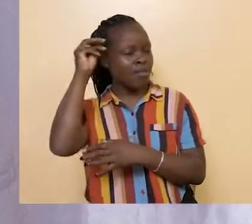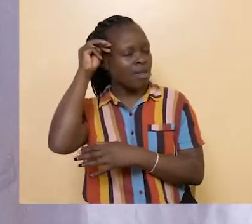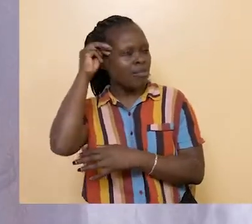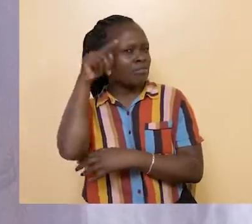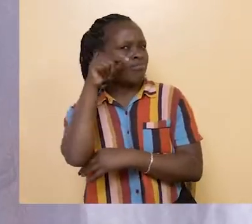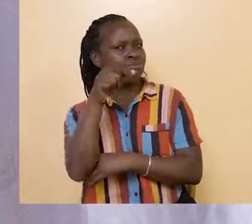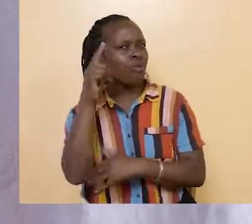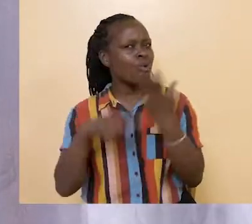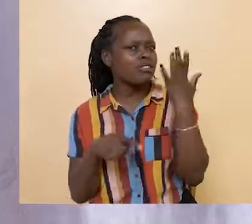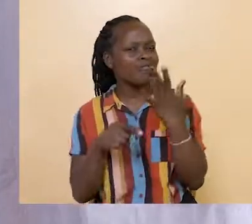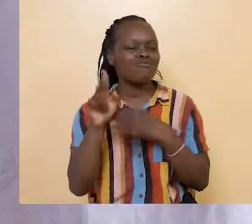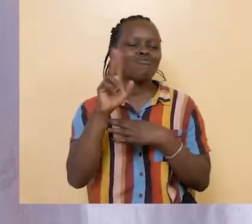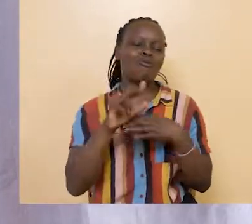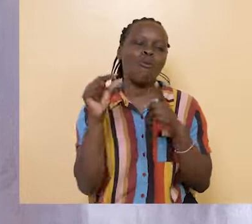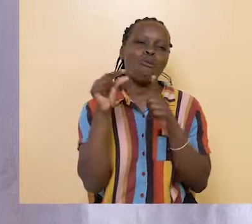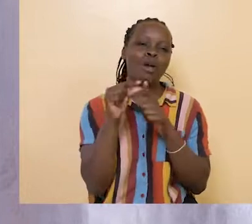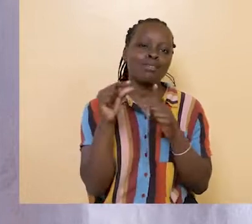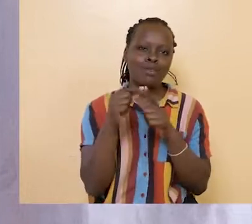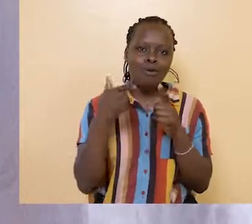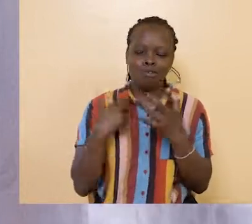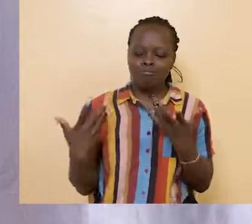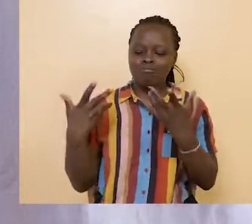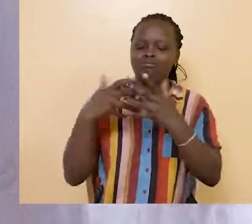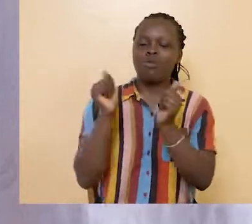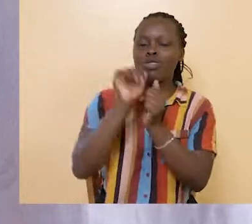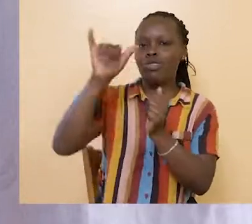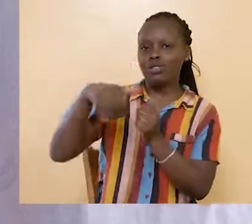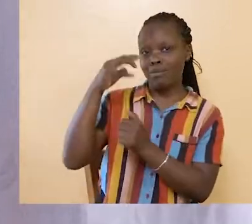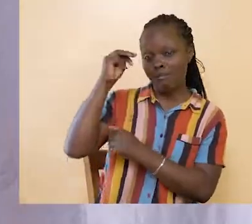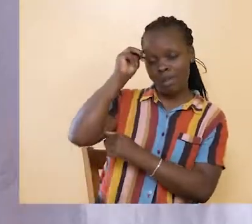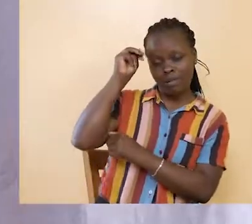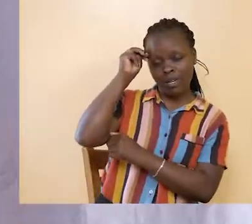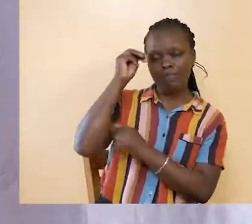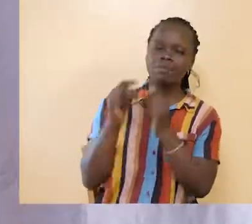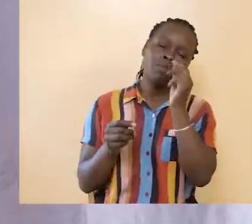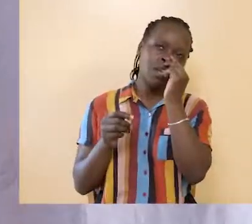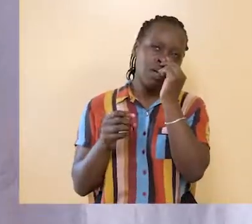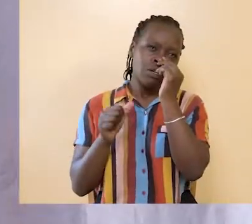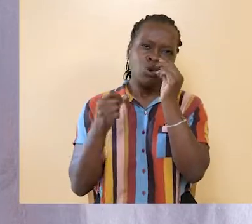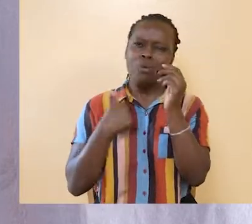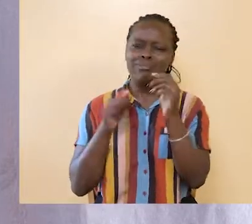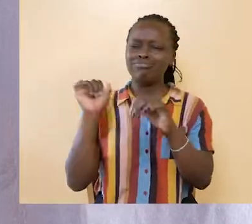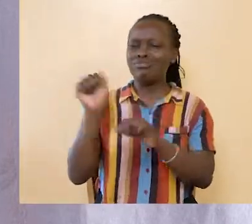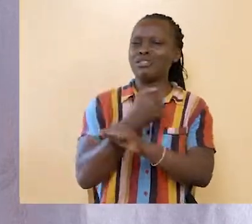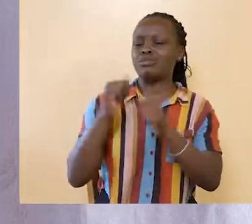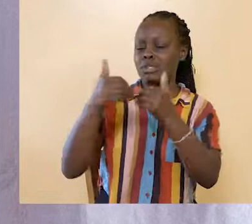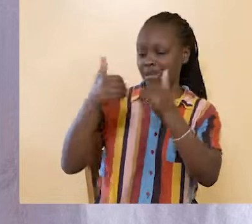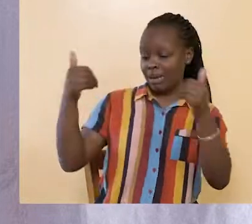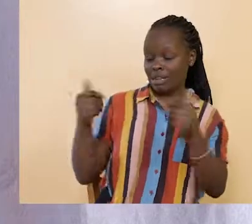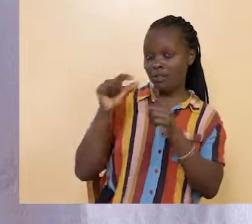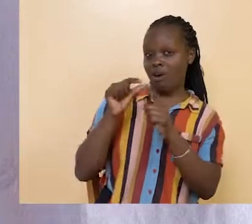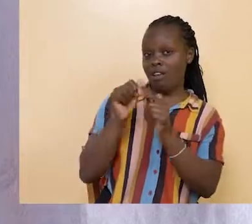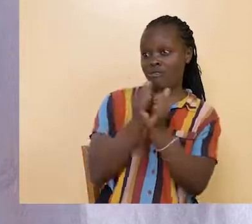are sort of stamped because of the words that we associate with those memories. And so we cannot separate words from